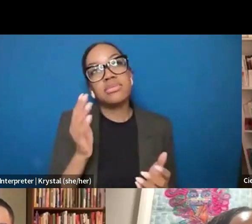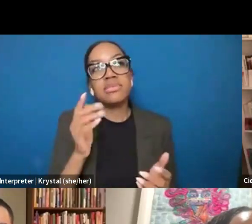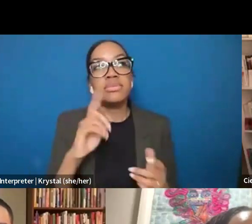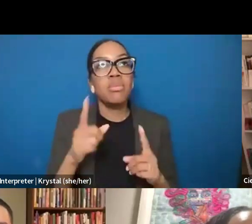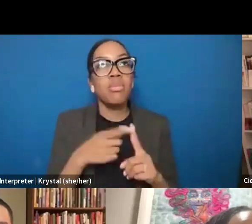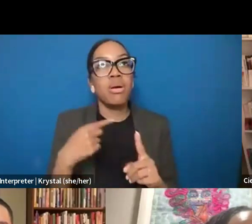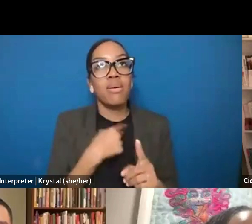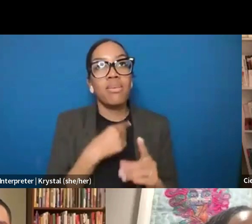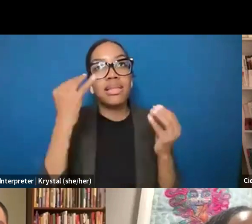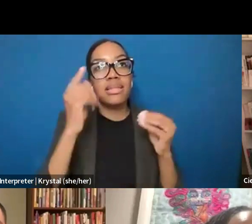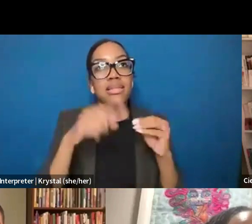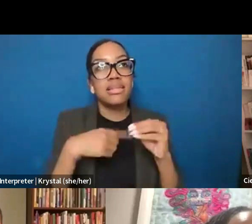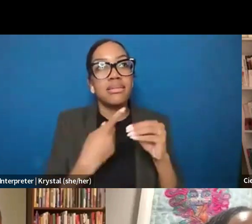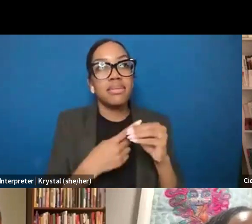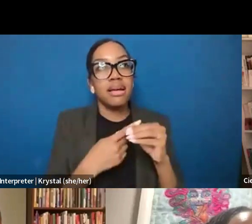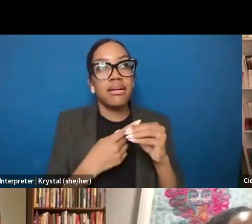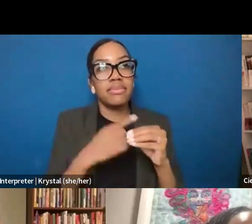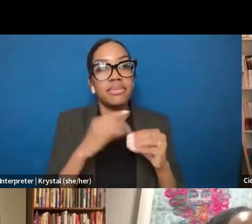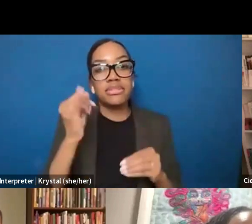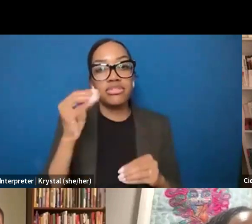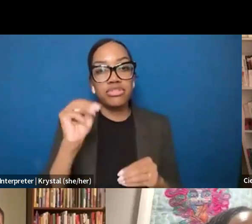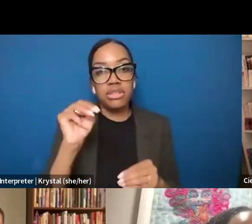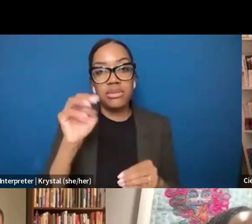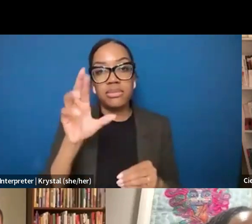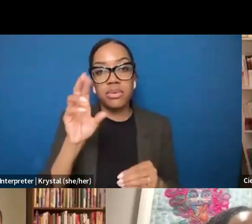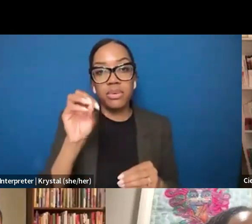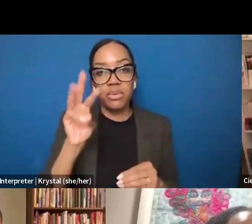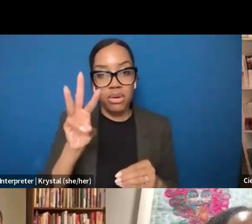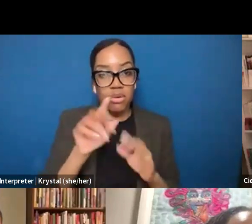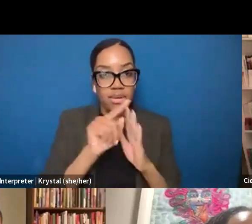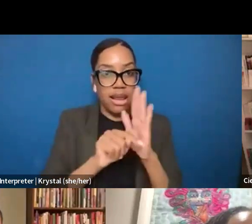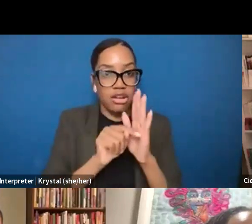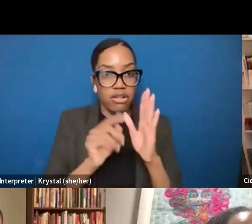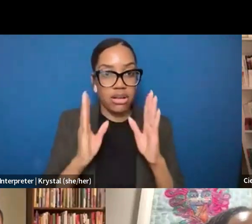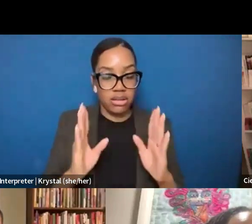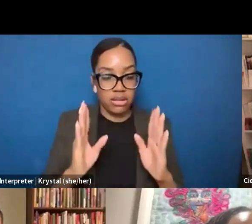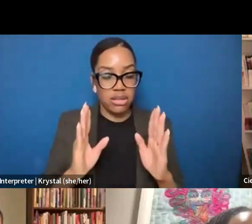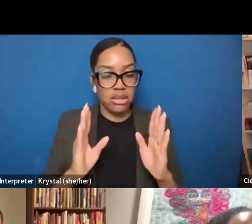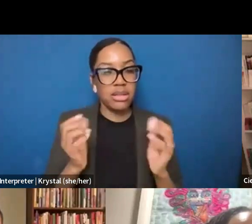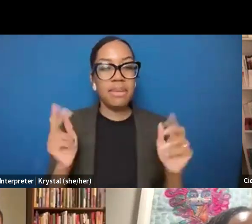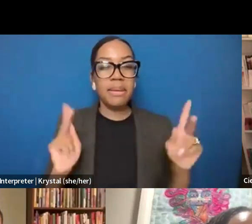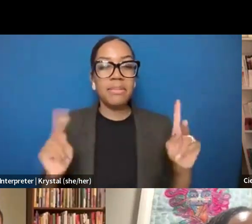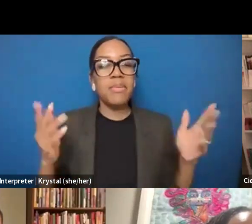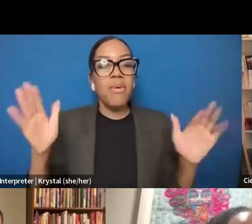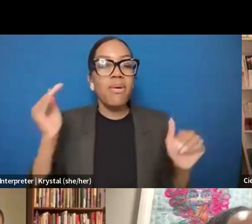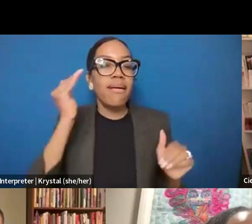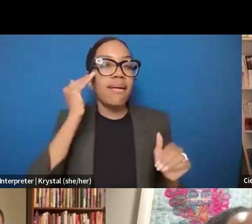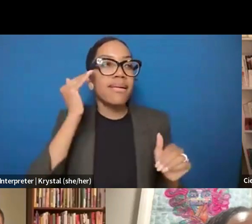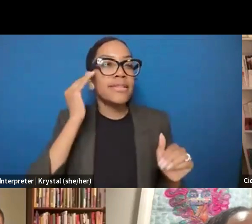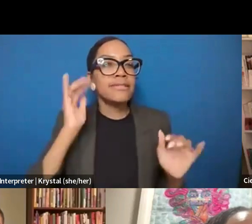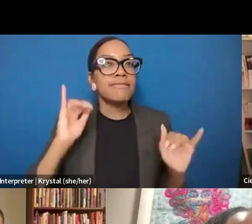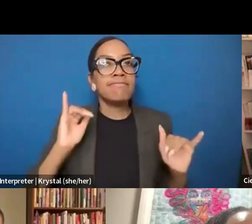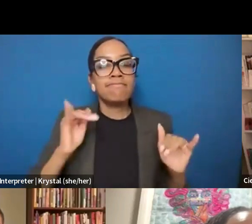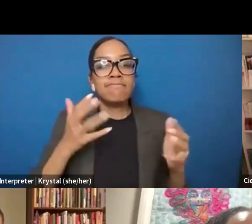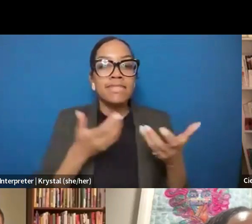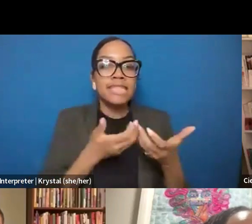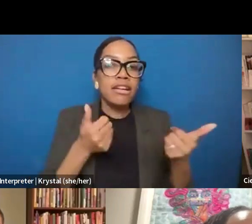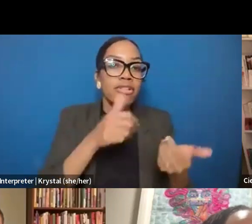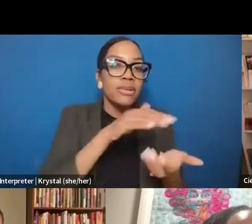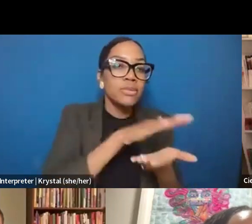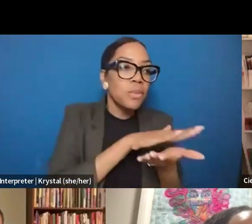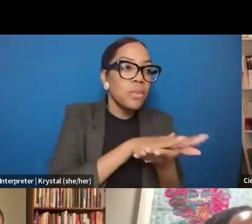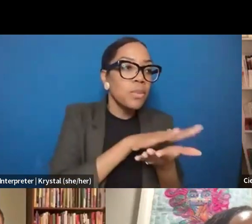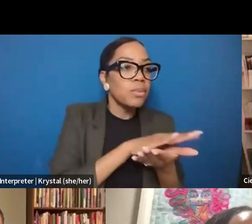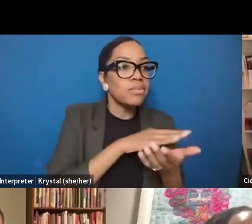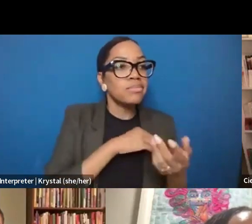the up and through the Jim Crow era, many people have in their minds the kind of story of segregated schooling, the fact that, Black